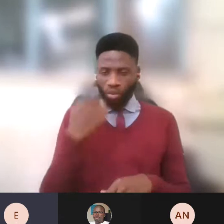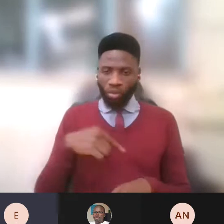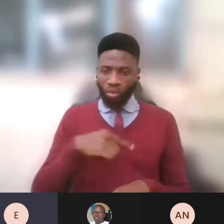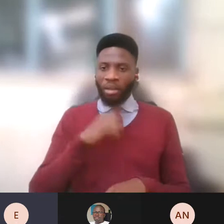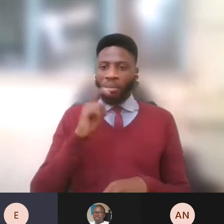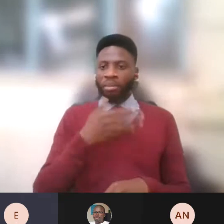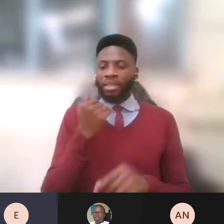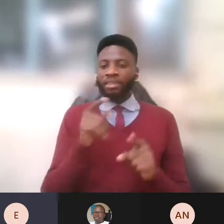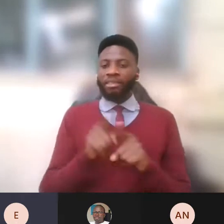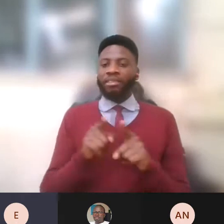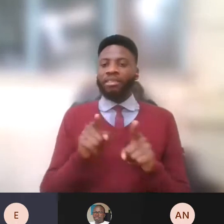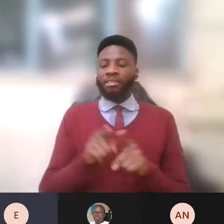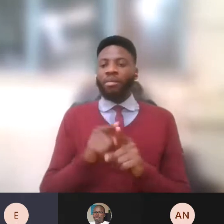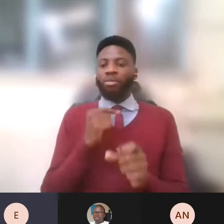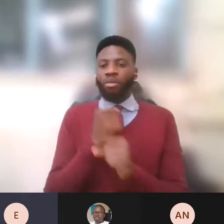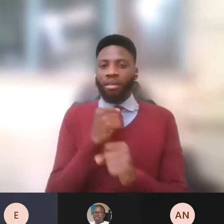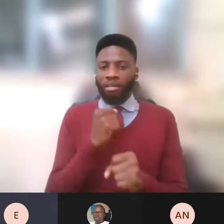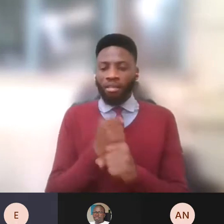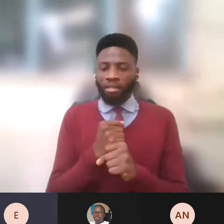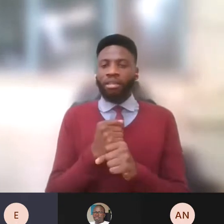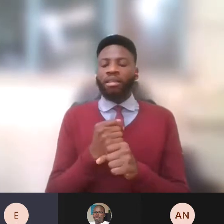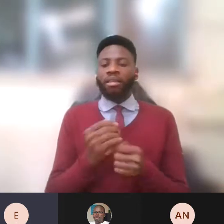today, we know that it's becoming a